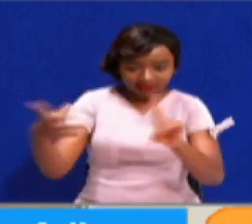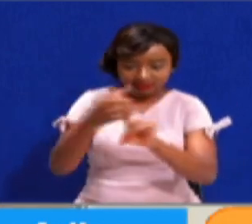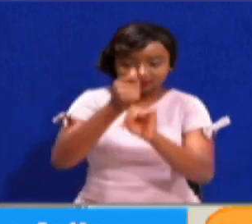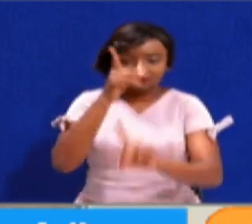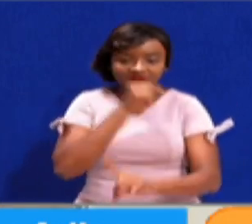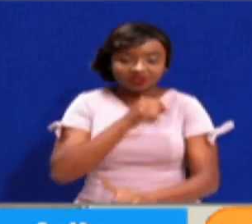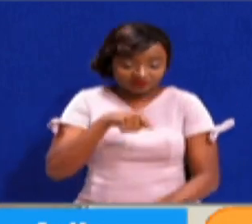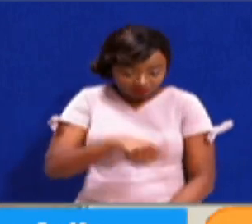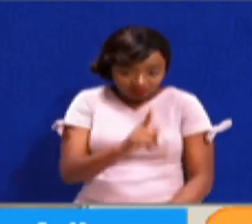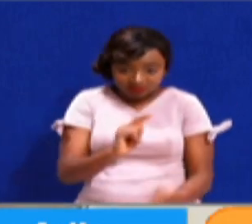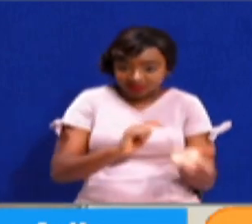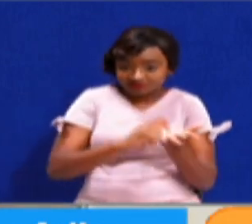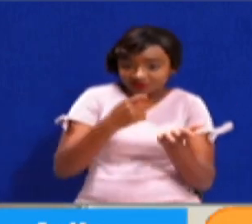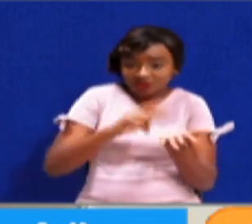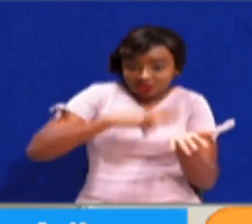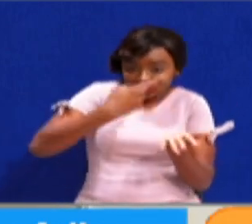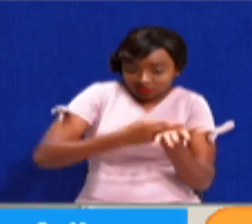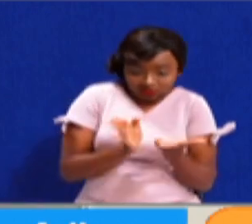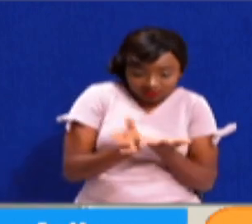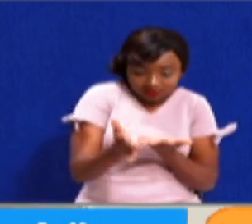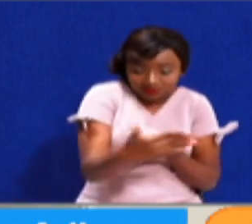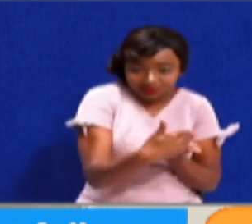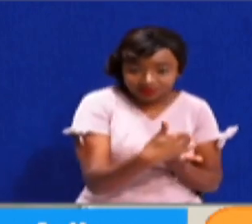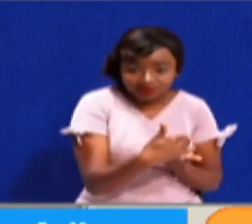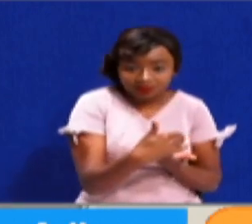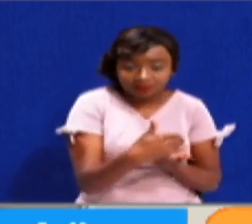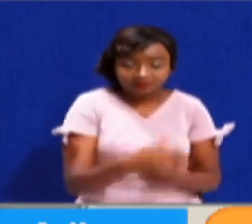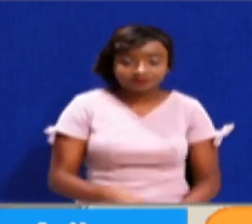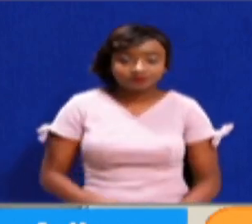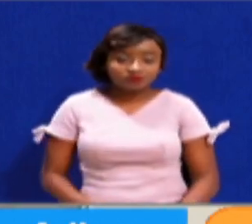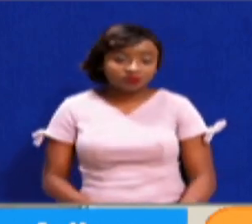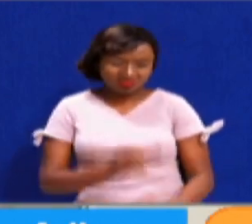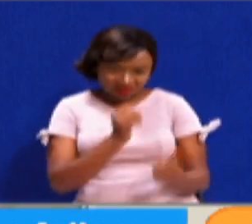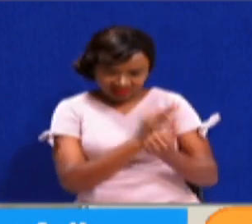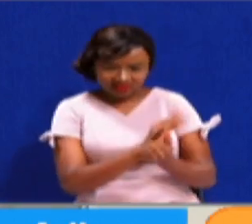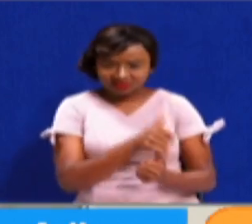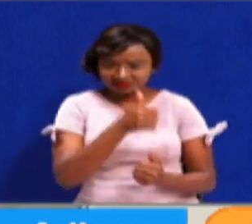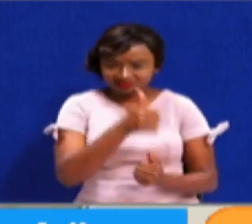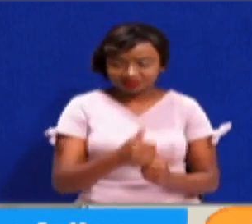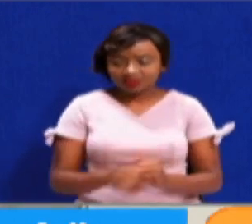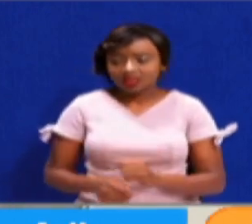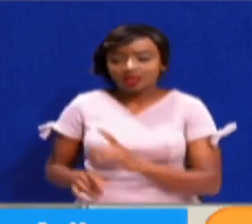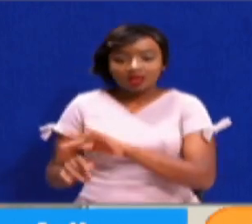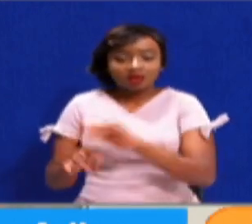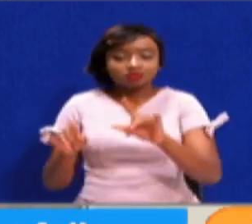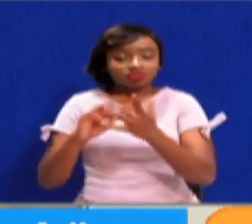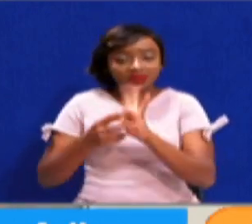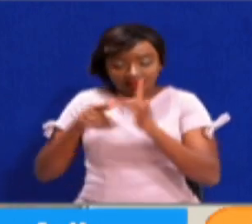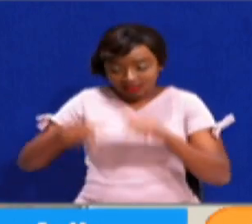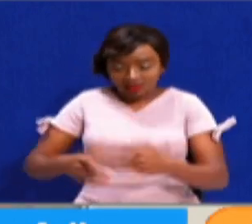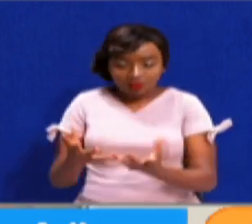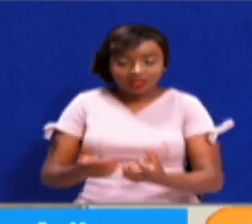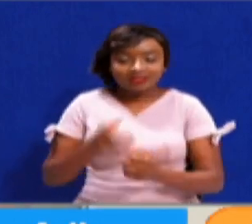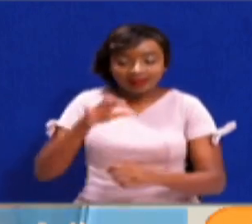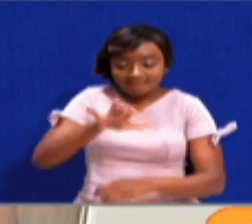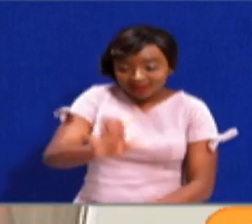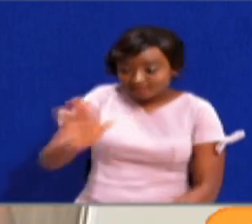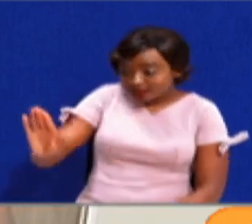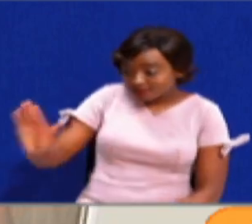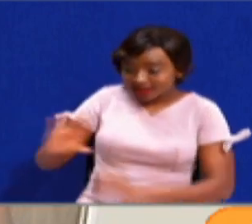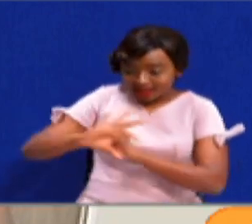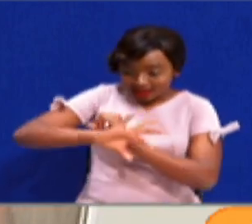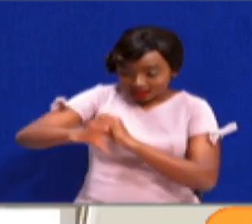was a significant improvement from the previous year where it was only 3 counties. Mm-hmm. And so we need to start to get to the point where counties are also raising